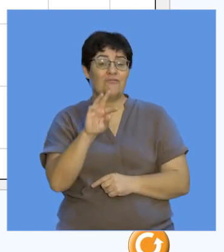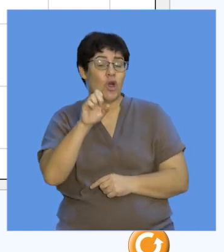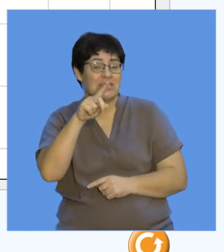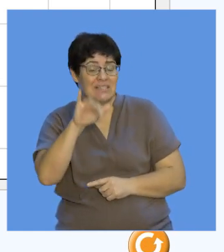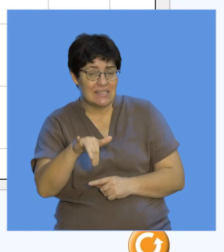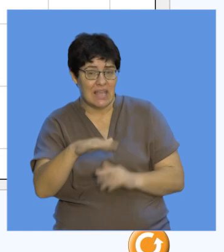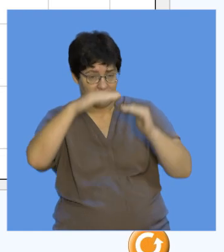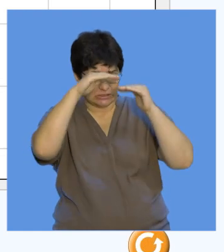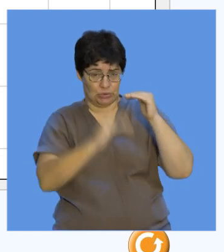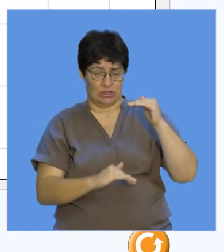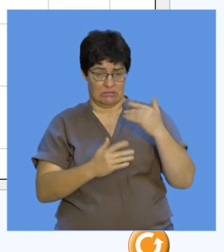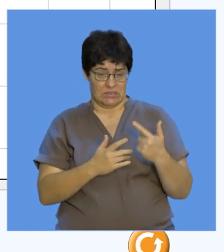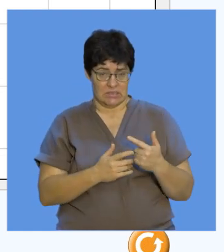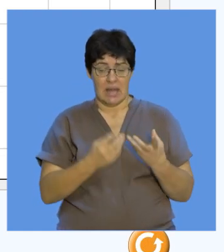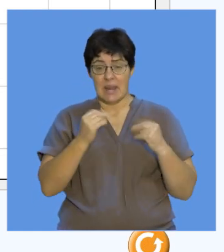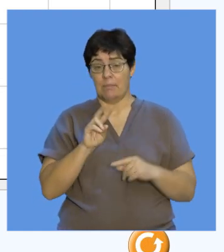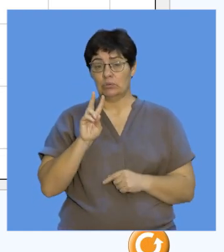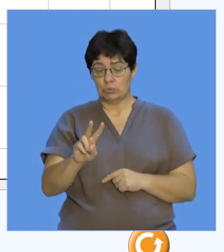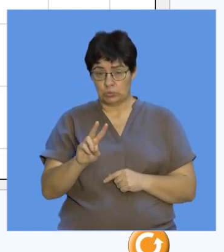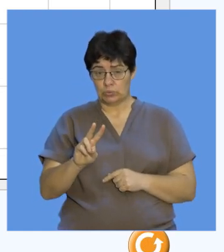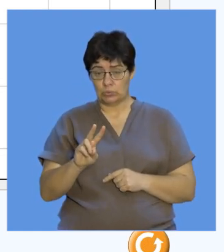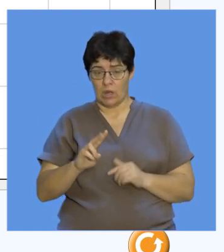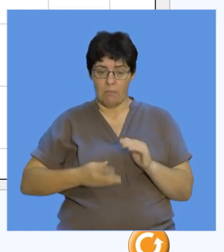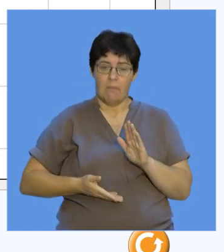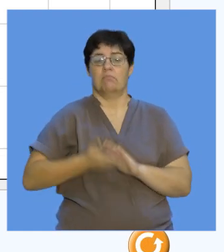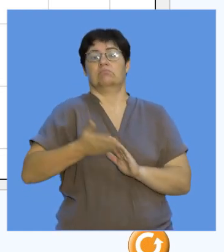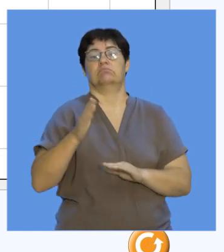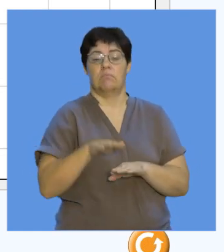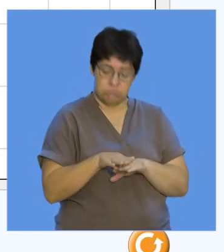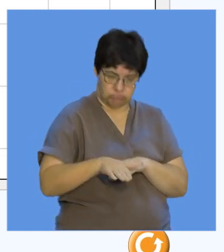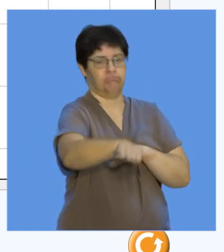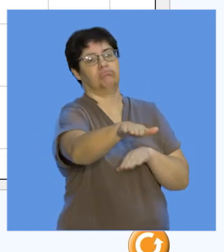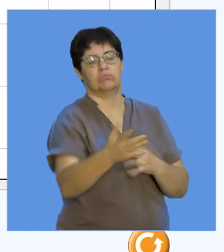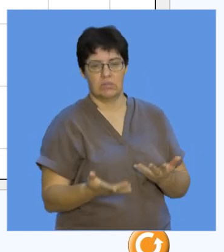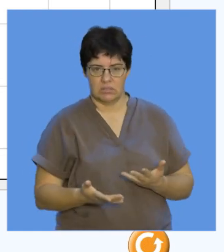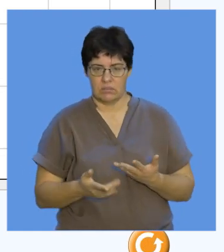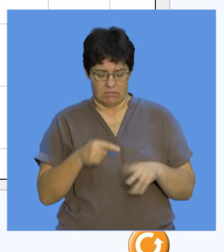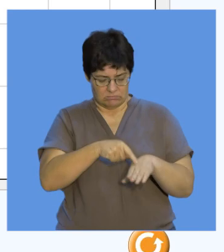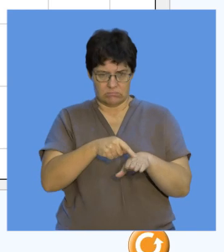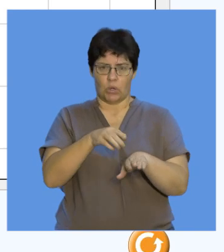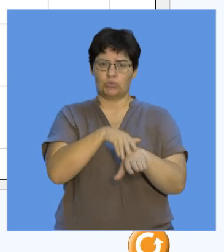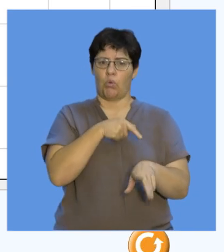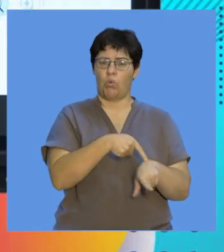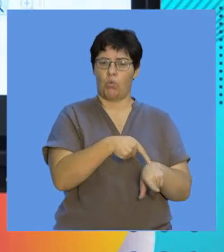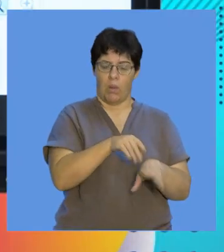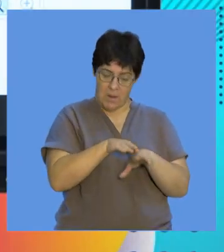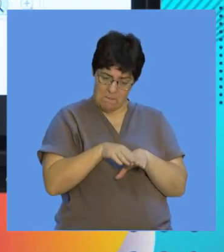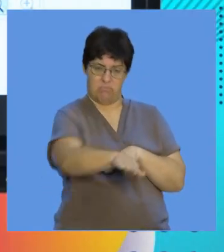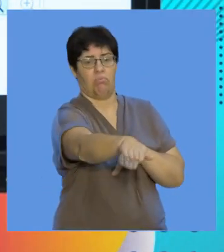significantly. Number two, sped up. It's like a bumper car. Okay, so it got